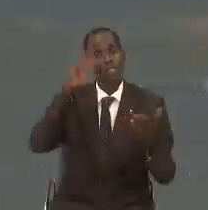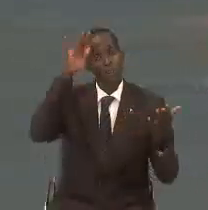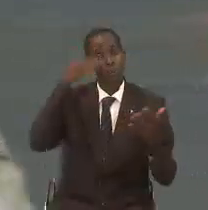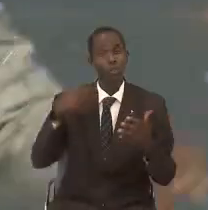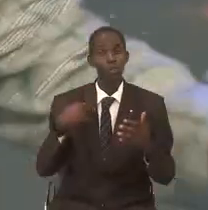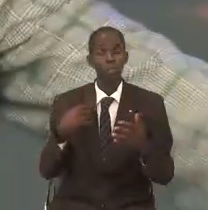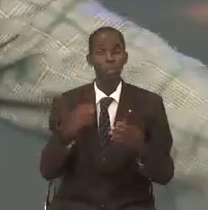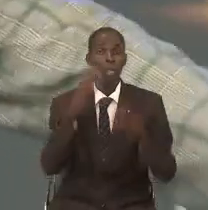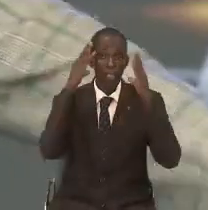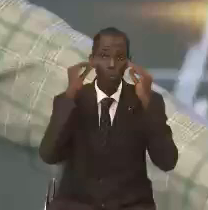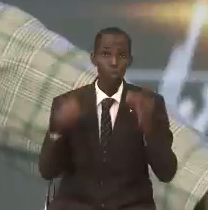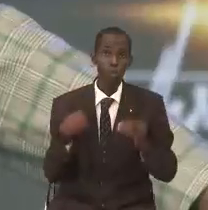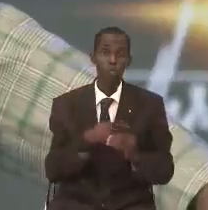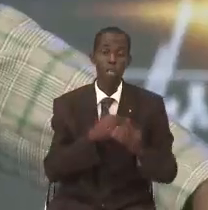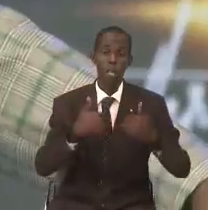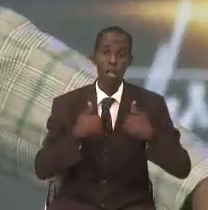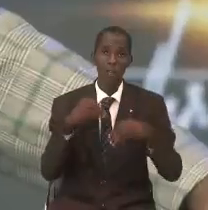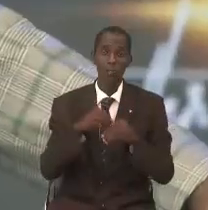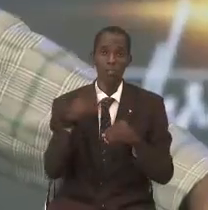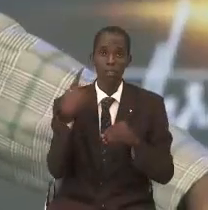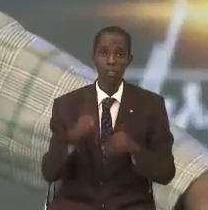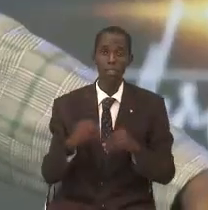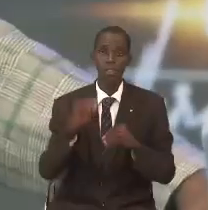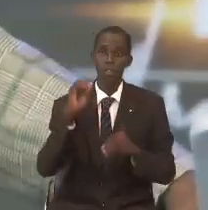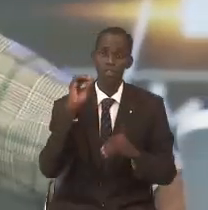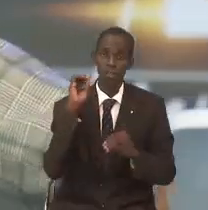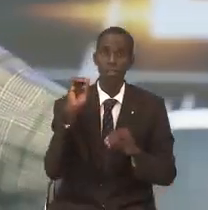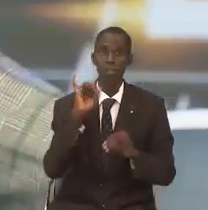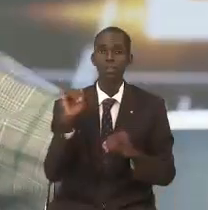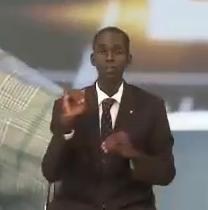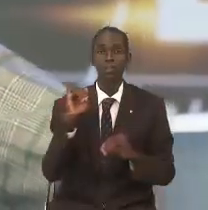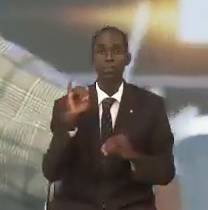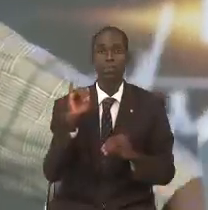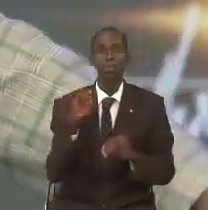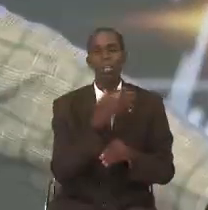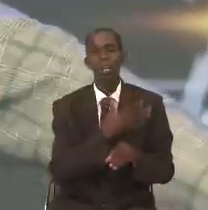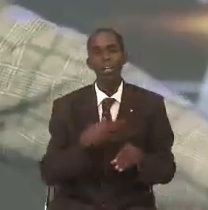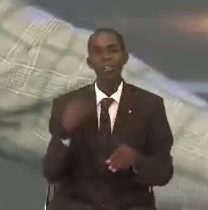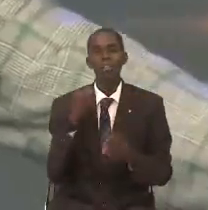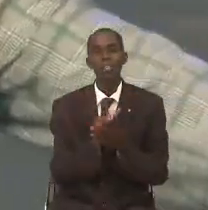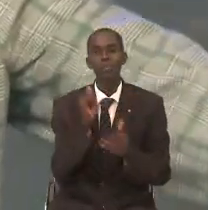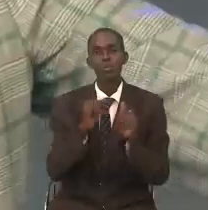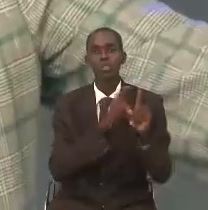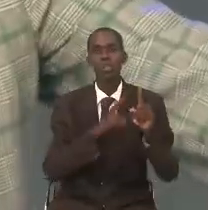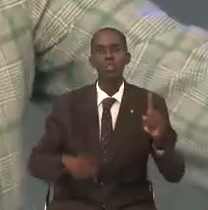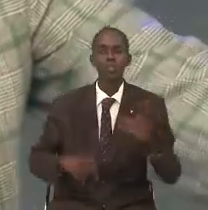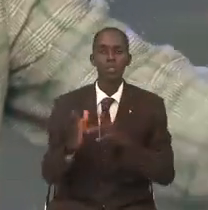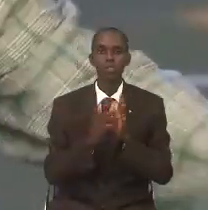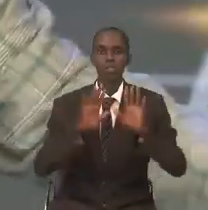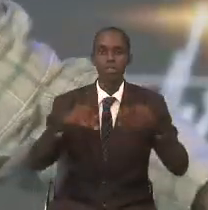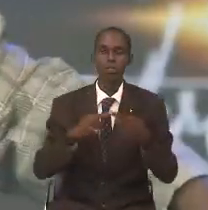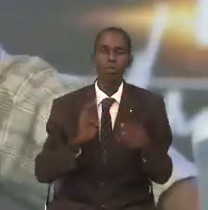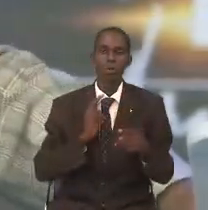the doctrine that Christ has given to us, earnestly contending for the faith,